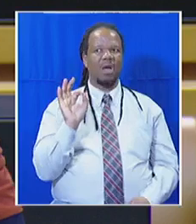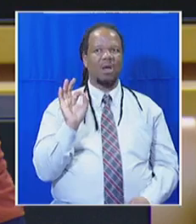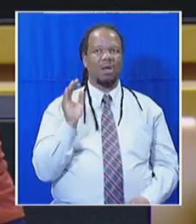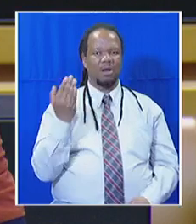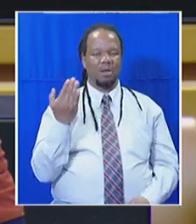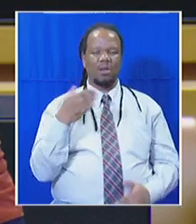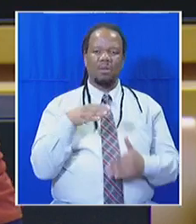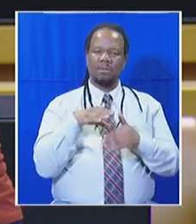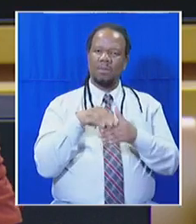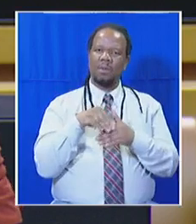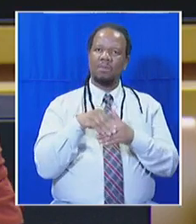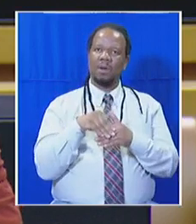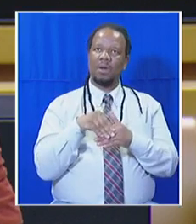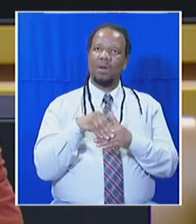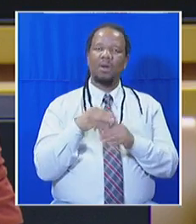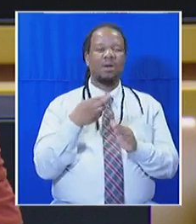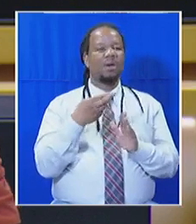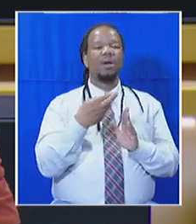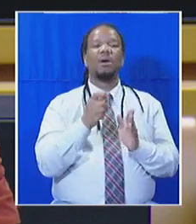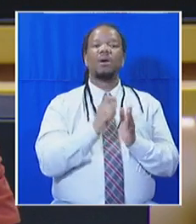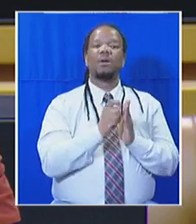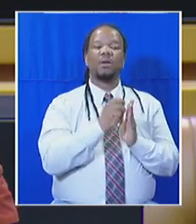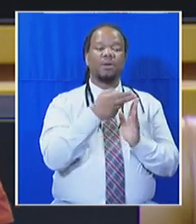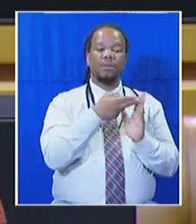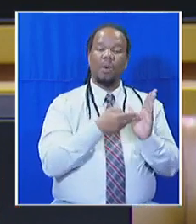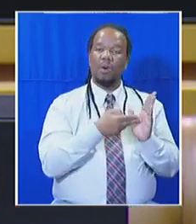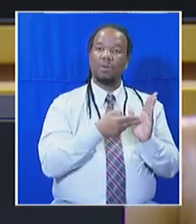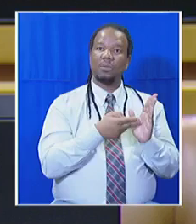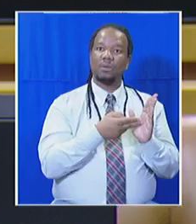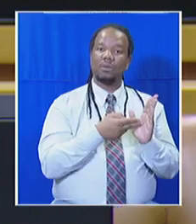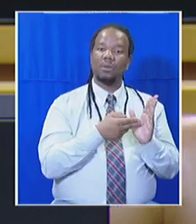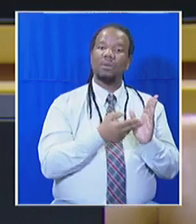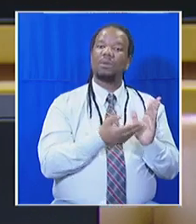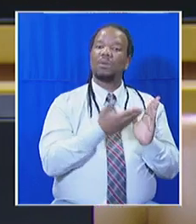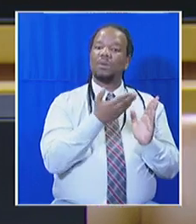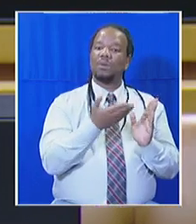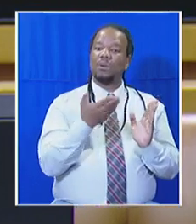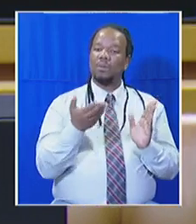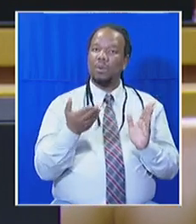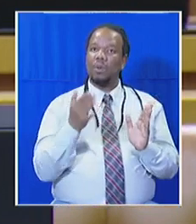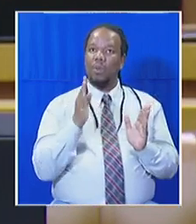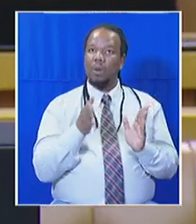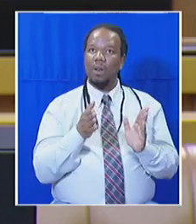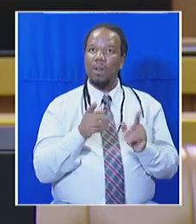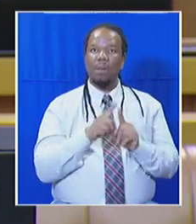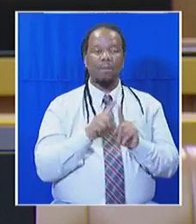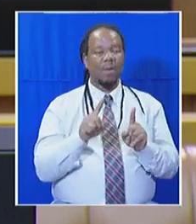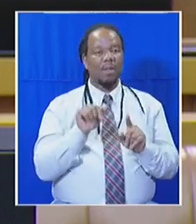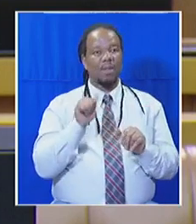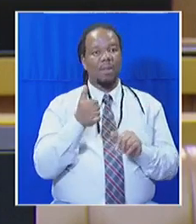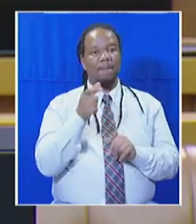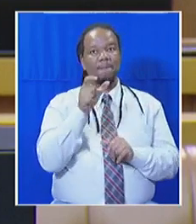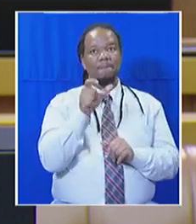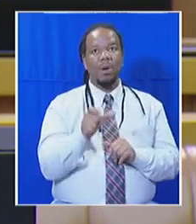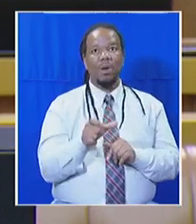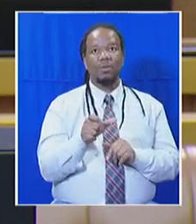members, a report, when it gets released, the immediate clients and those who must deal with the reports,